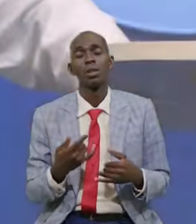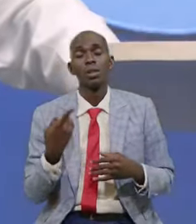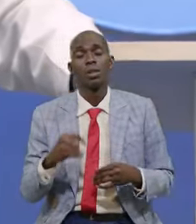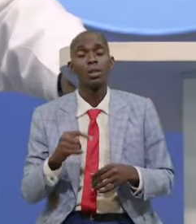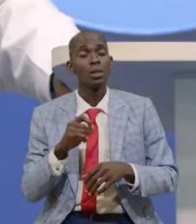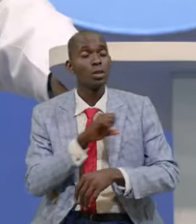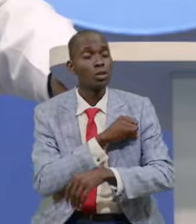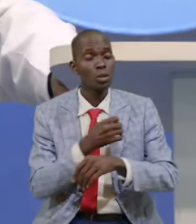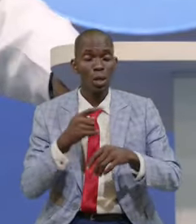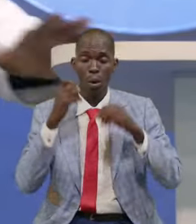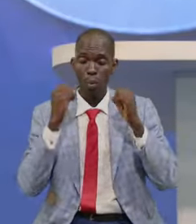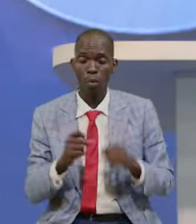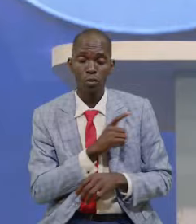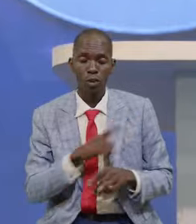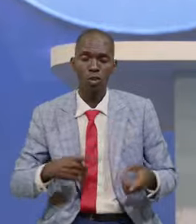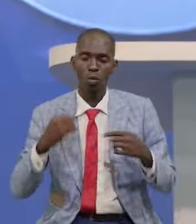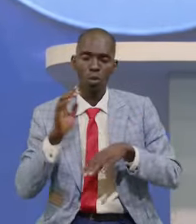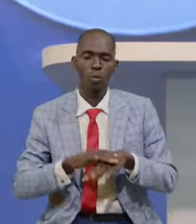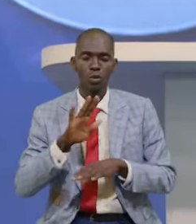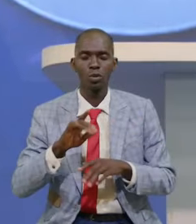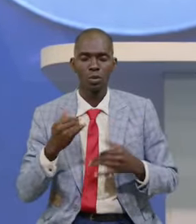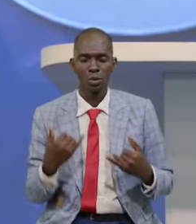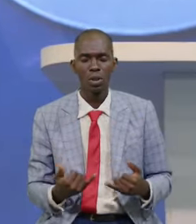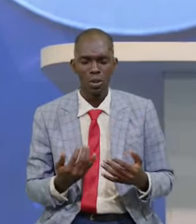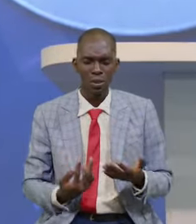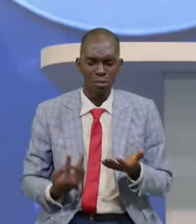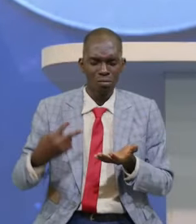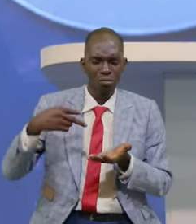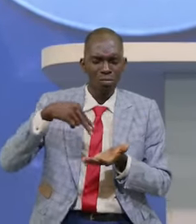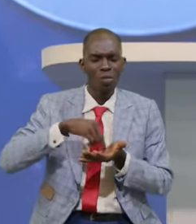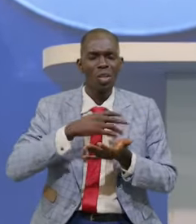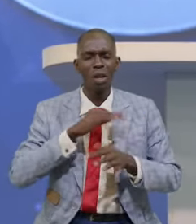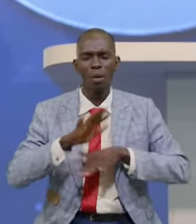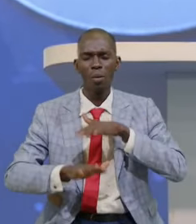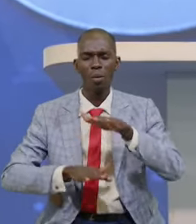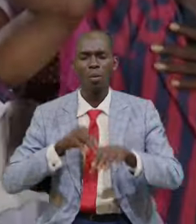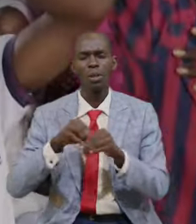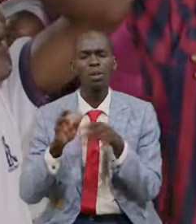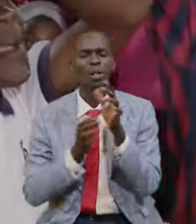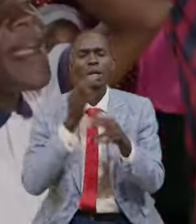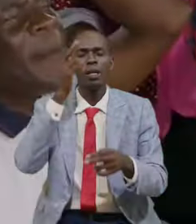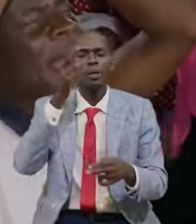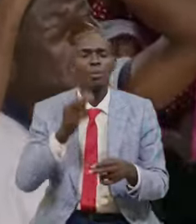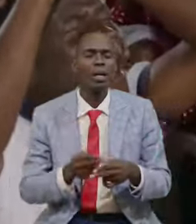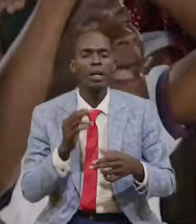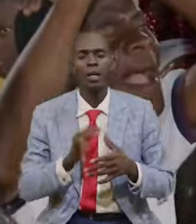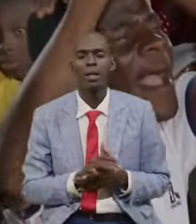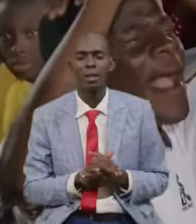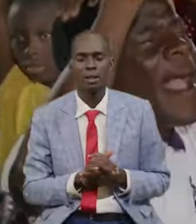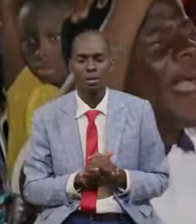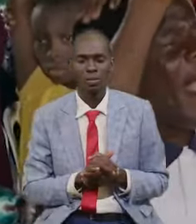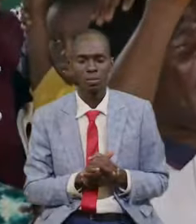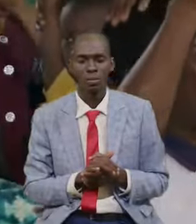power of the Lord comes upon you now. Rise up and walk in Jesus' name.